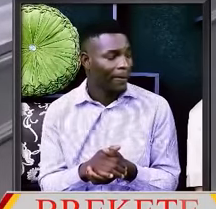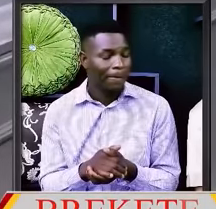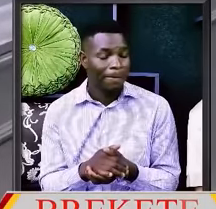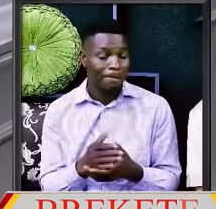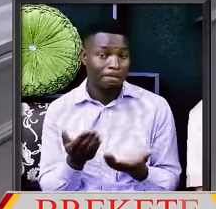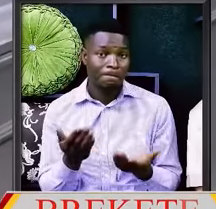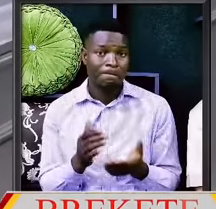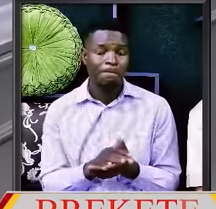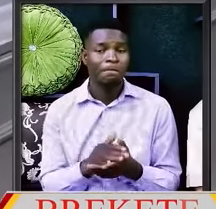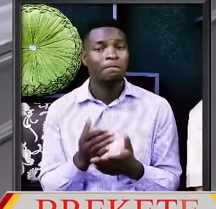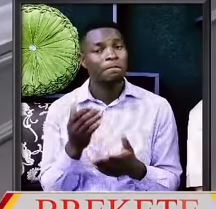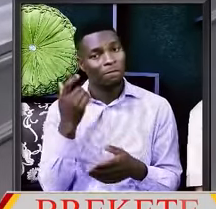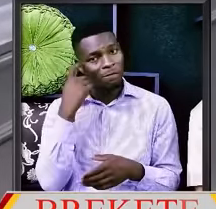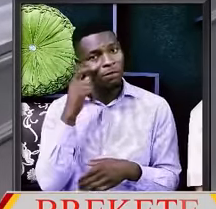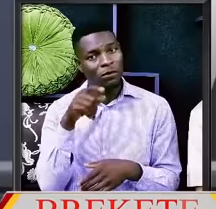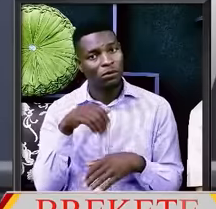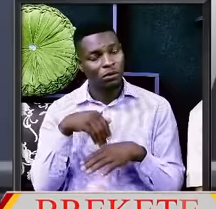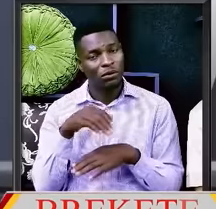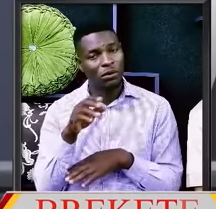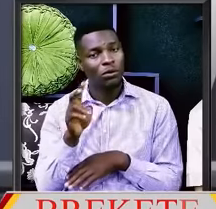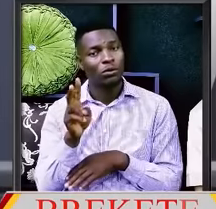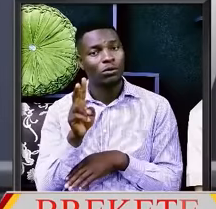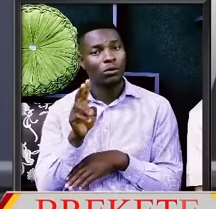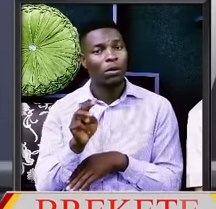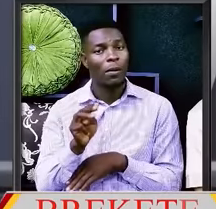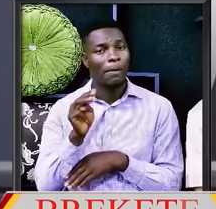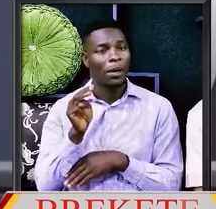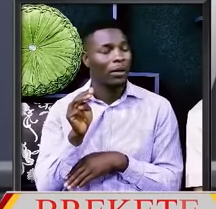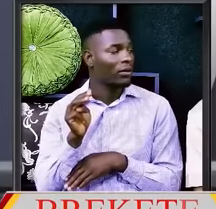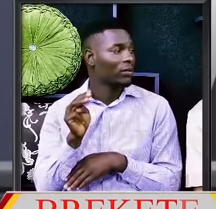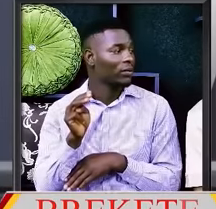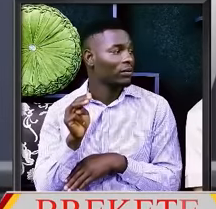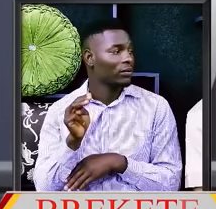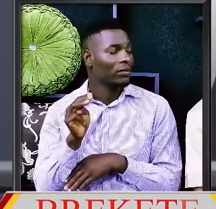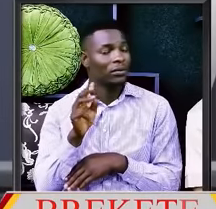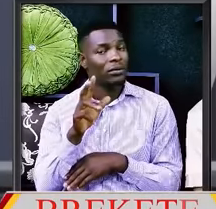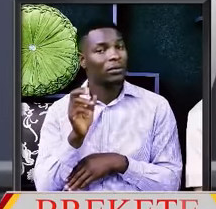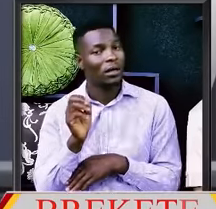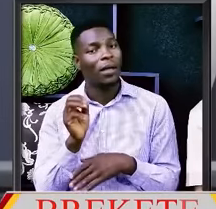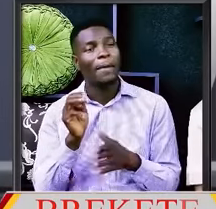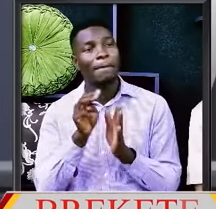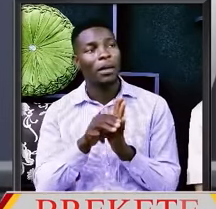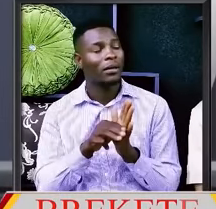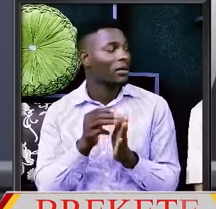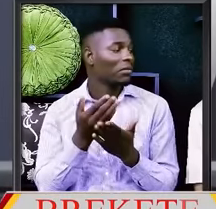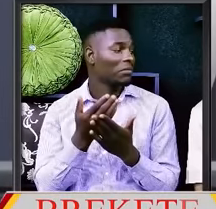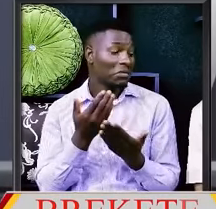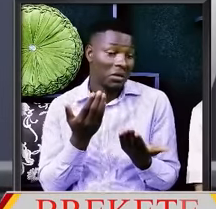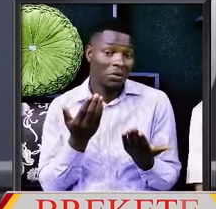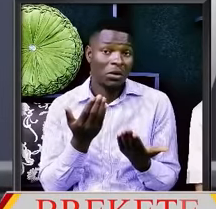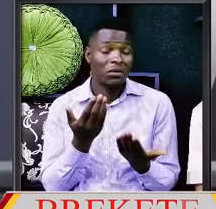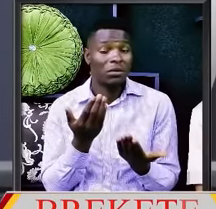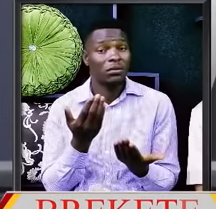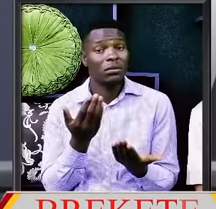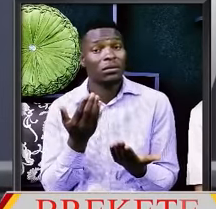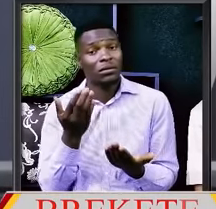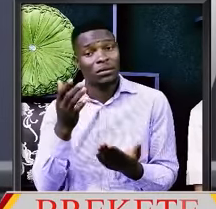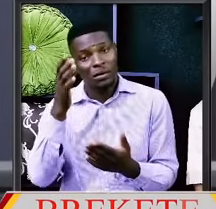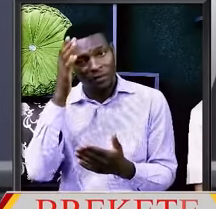Because for him to send 2 million just about 30 minutes before they arrived, that means there have been ongoing discussions.